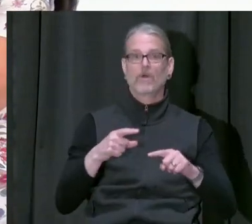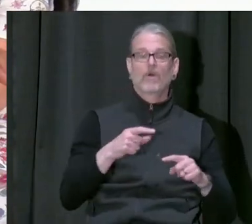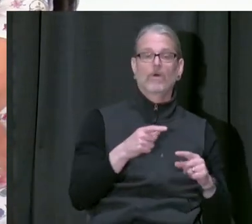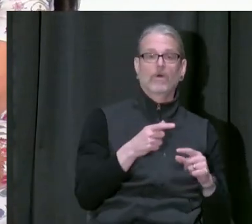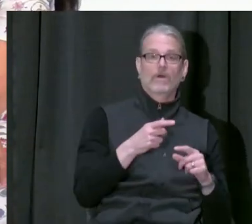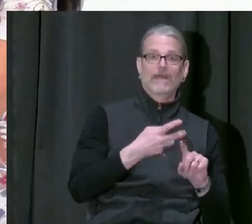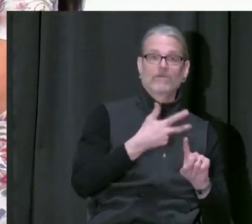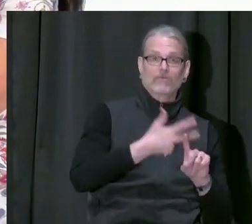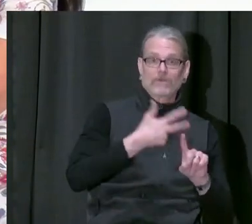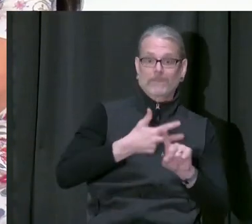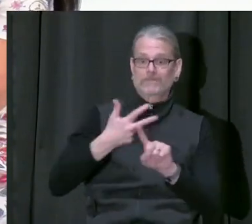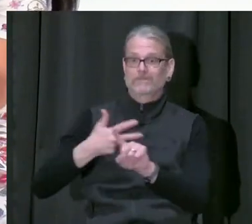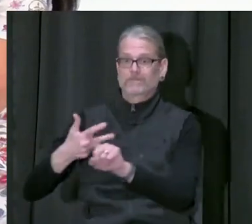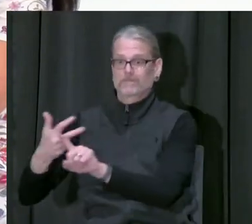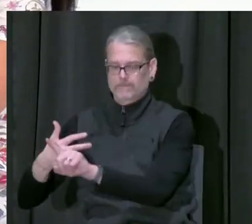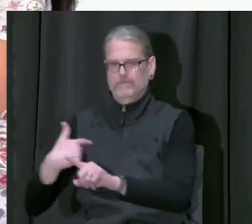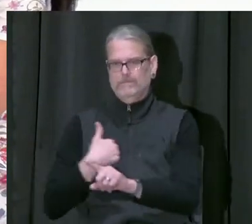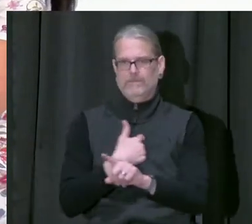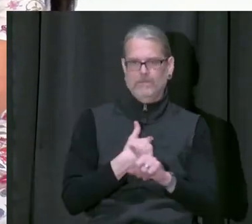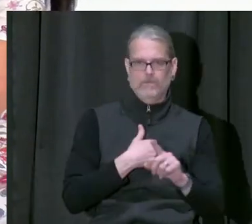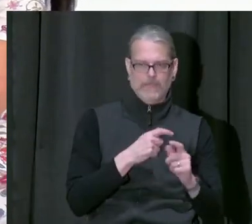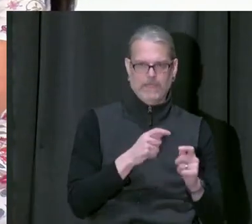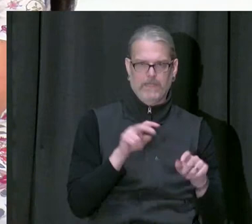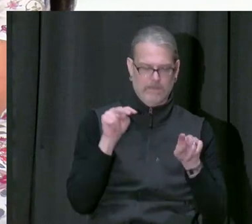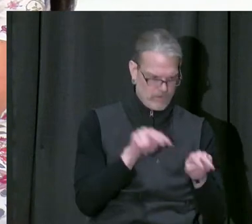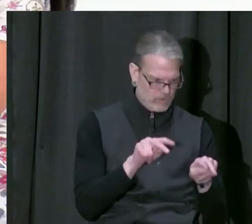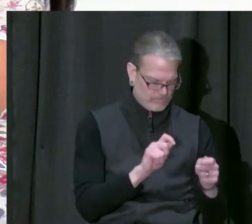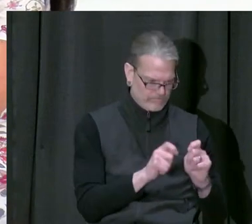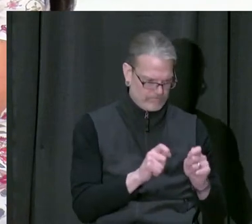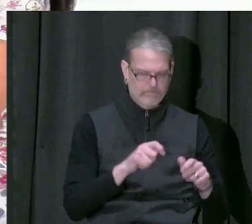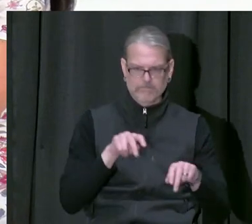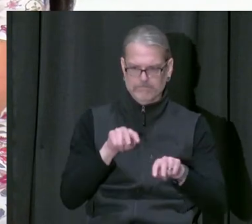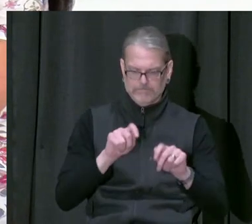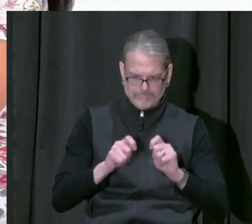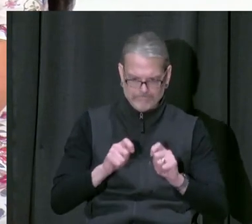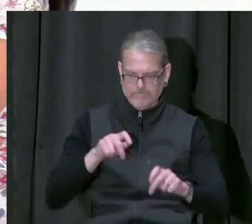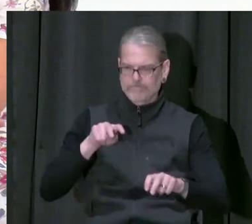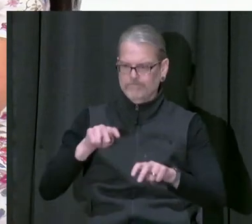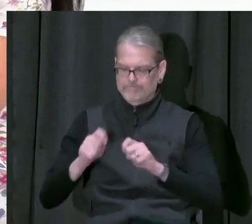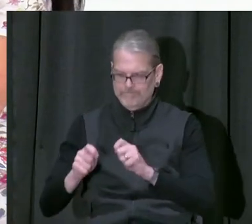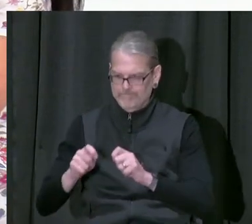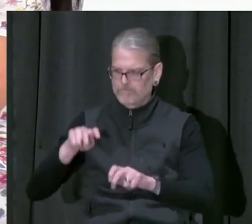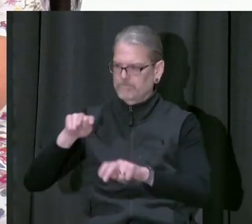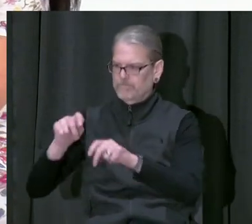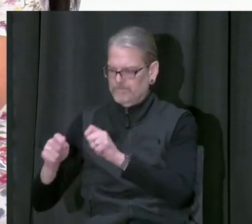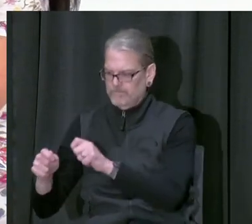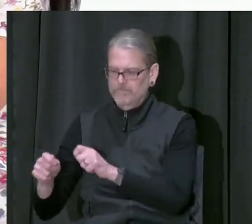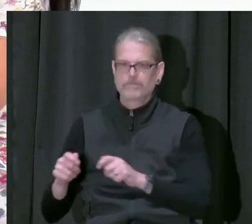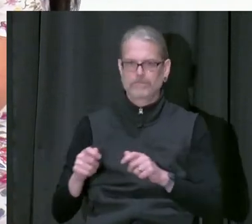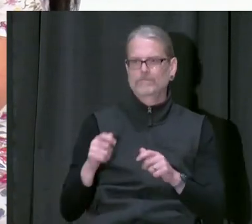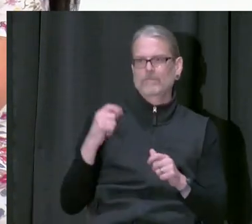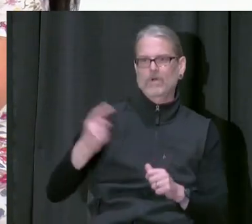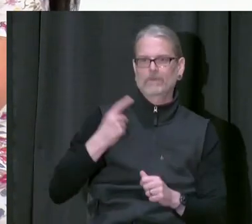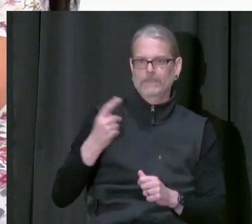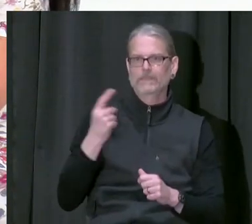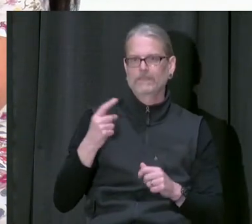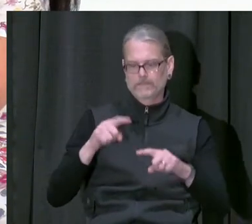have dedicated team members that iterate on our testing methodology, our test plans,